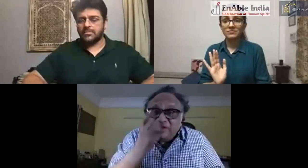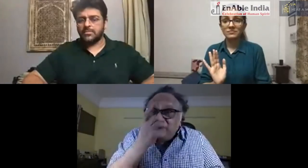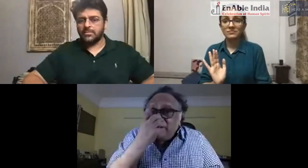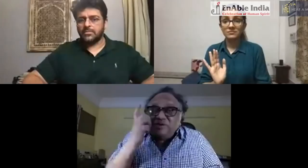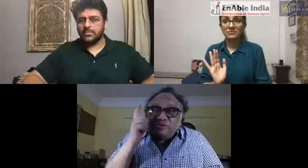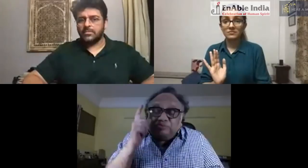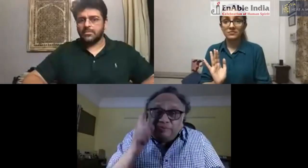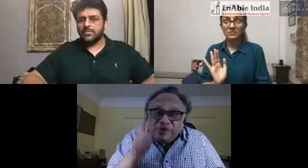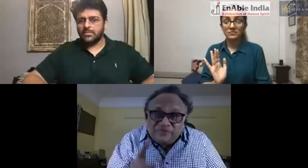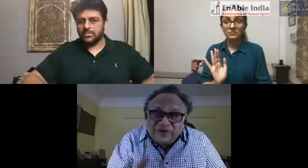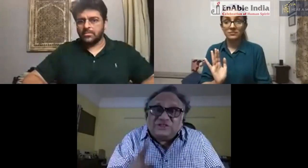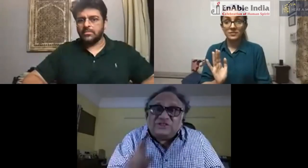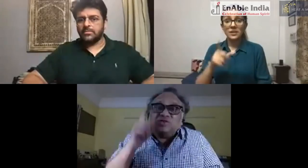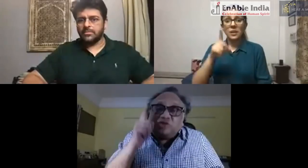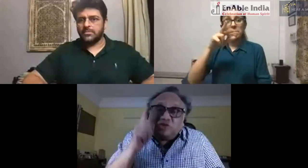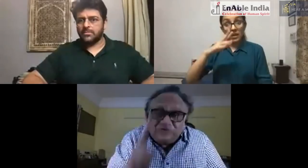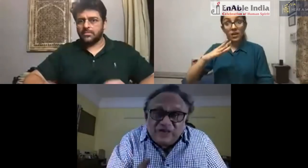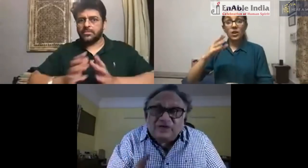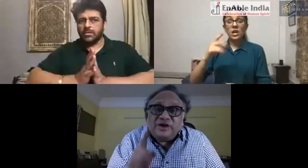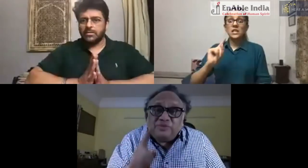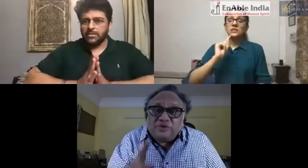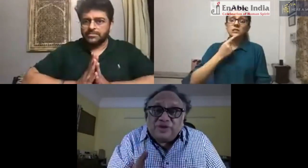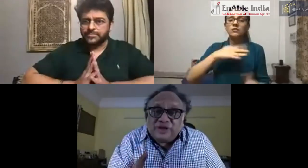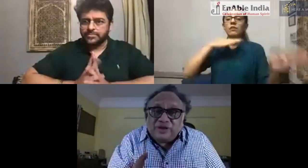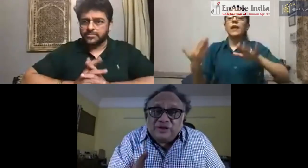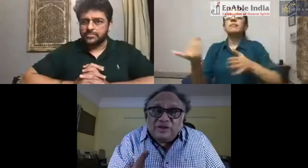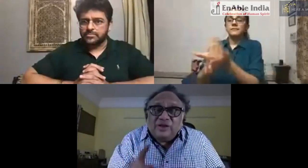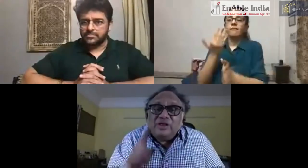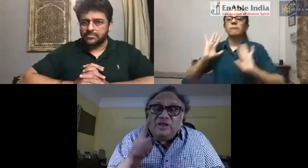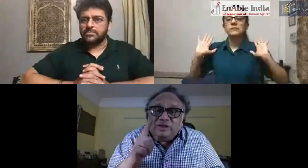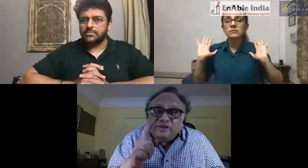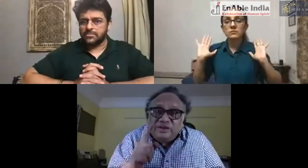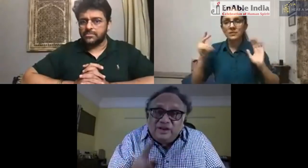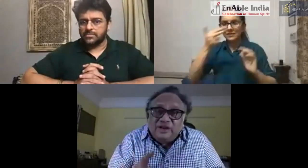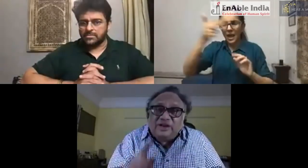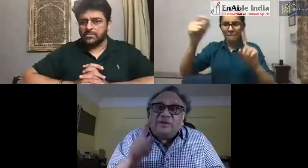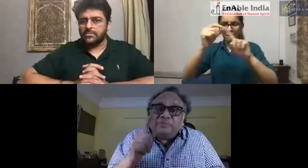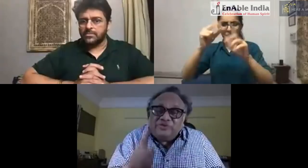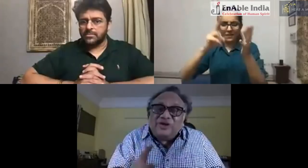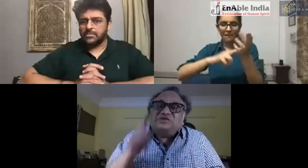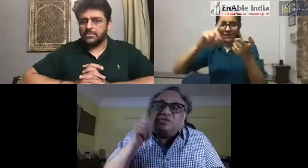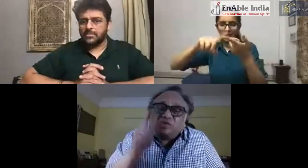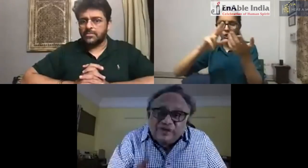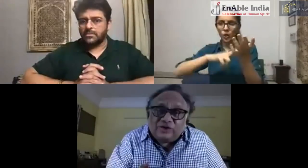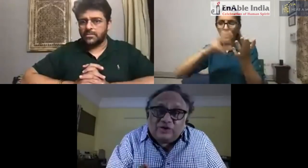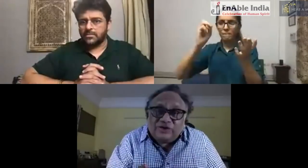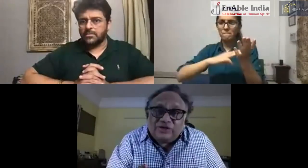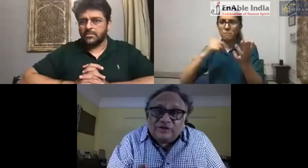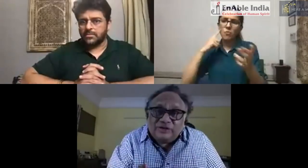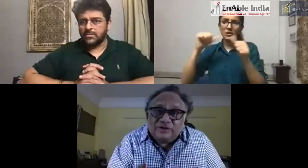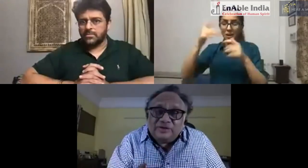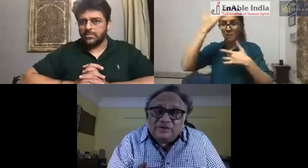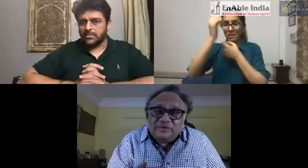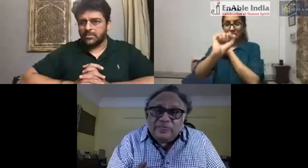See, it prevents severe pneumonia. It prevents severe COVID.